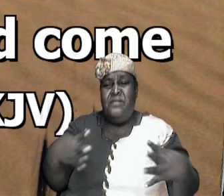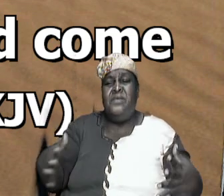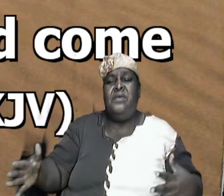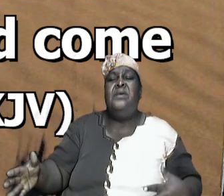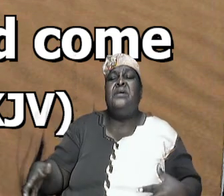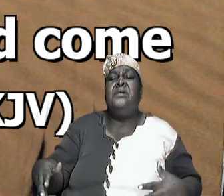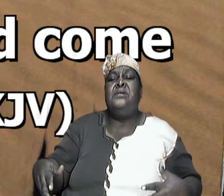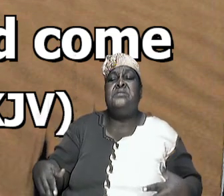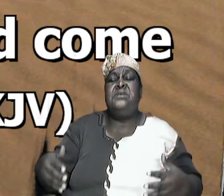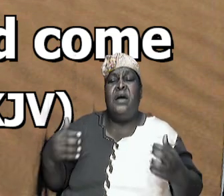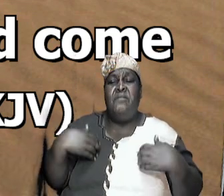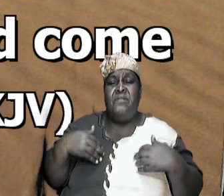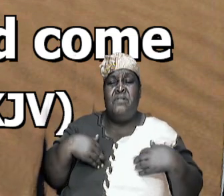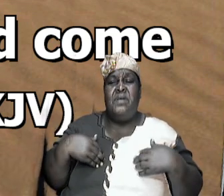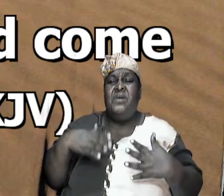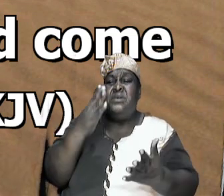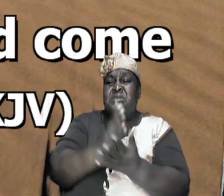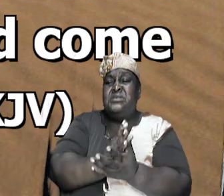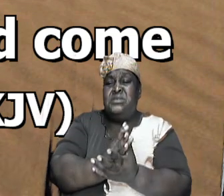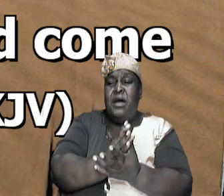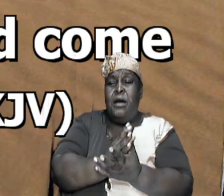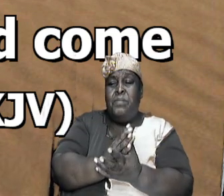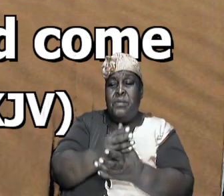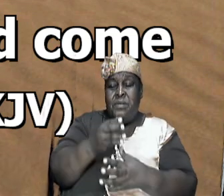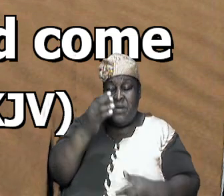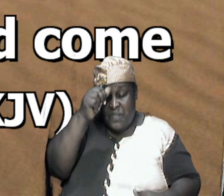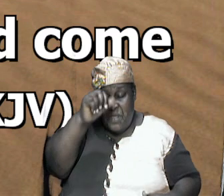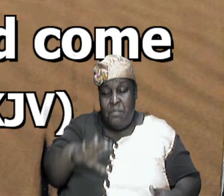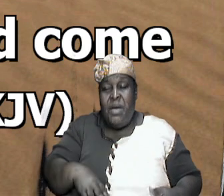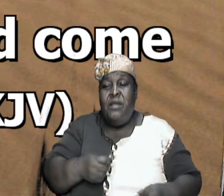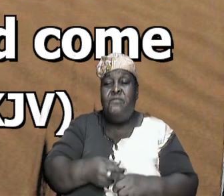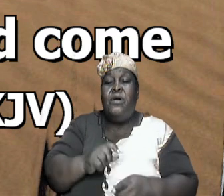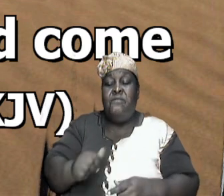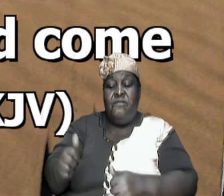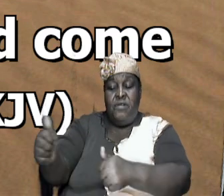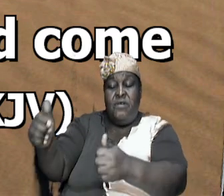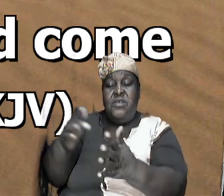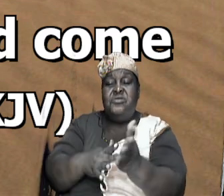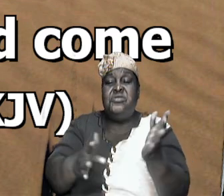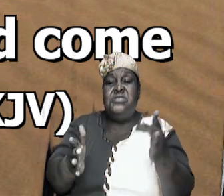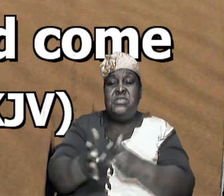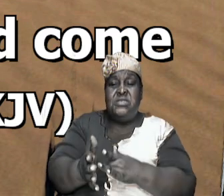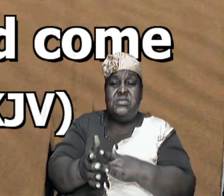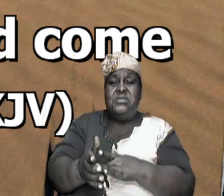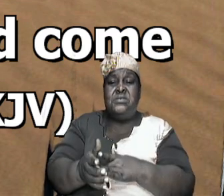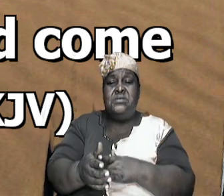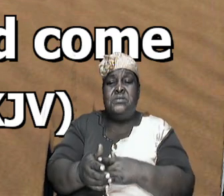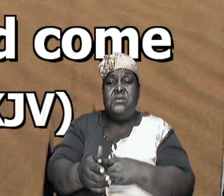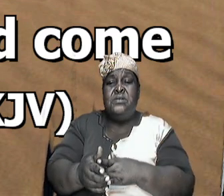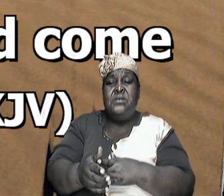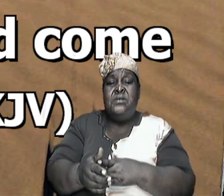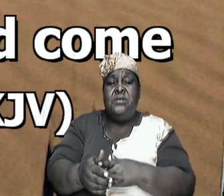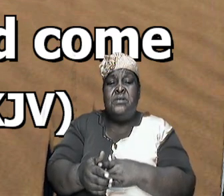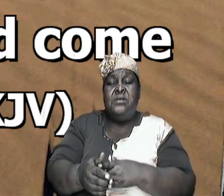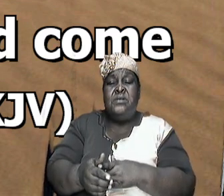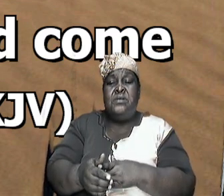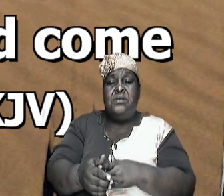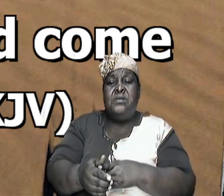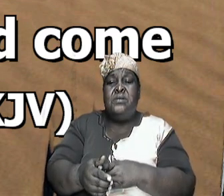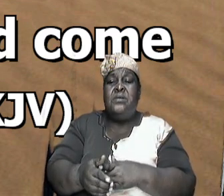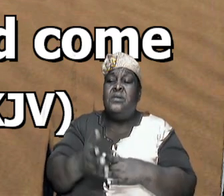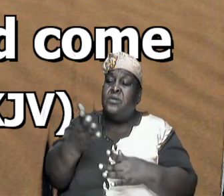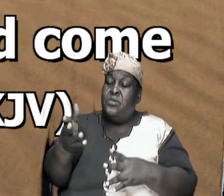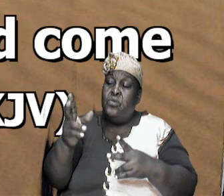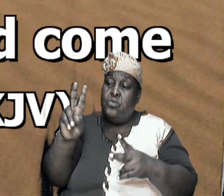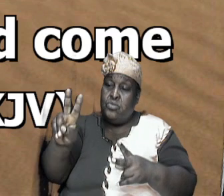would prevent him from following him. So the true essence of this scripture, really, when it comes back down, it comes back down to those